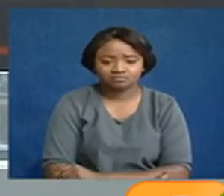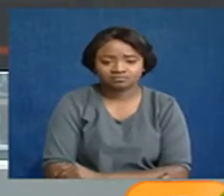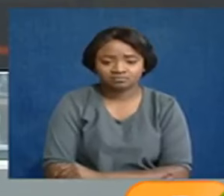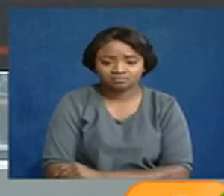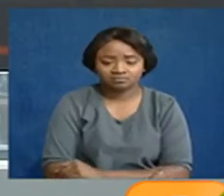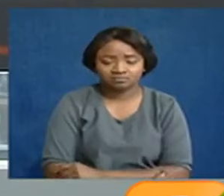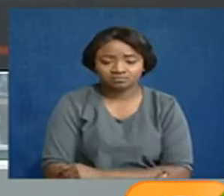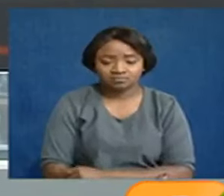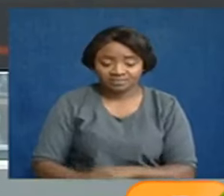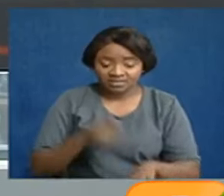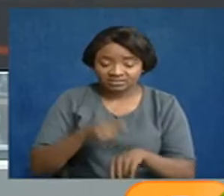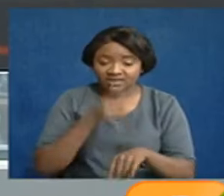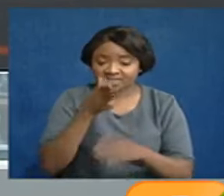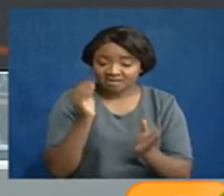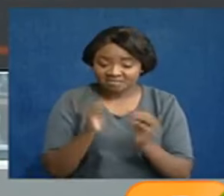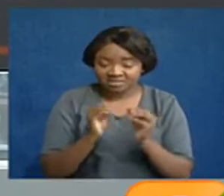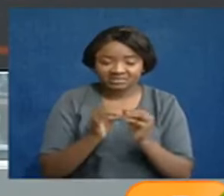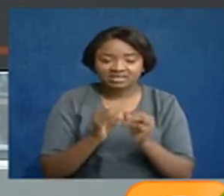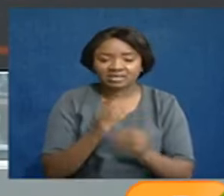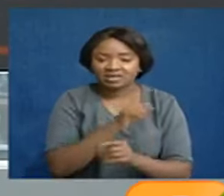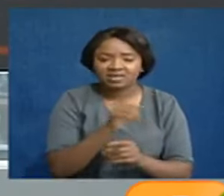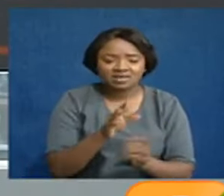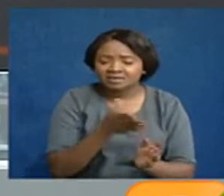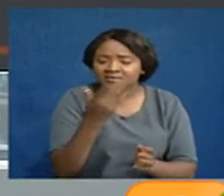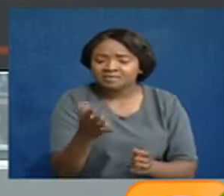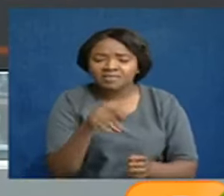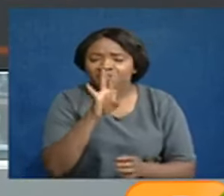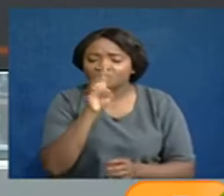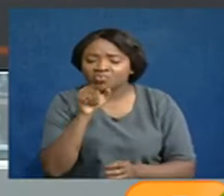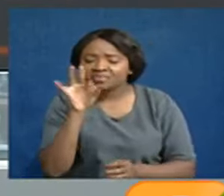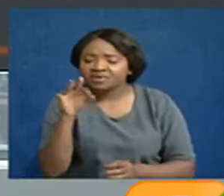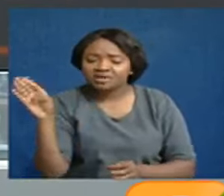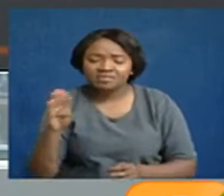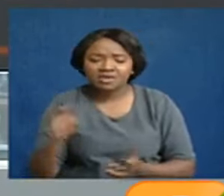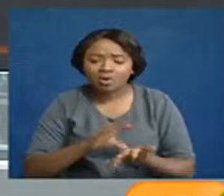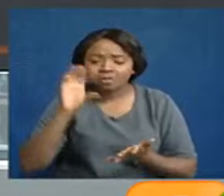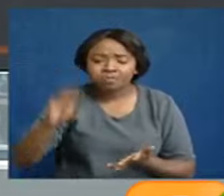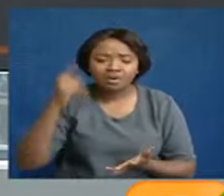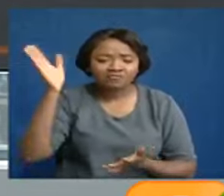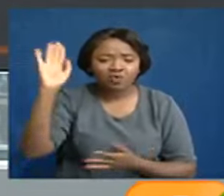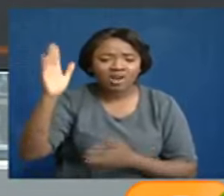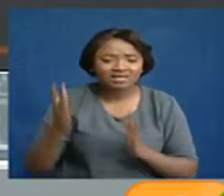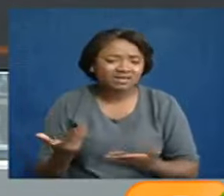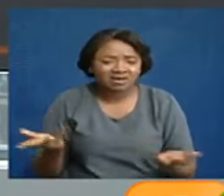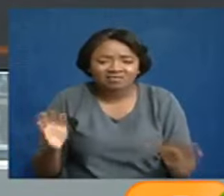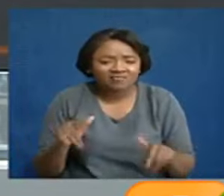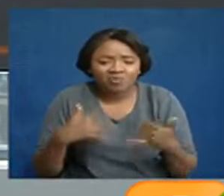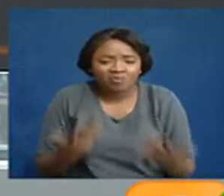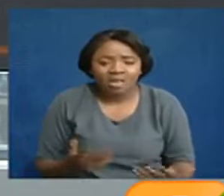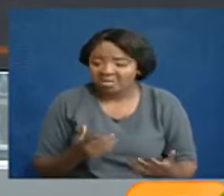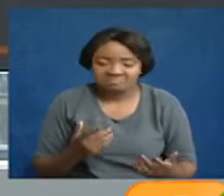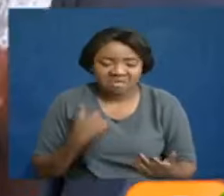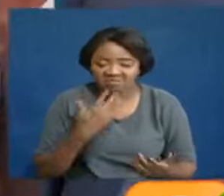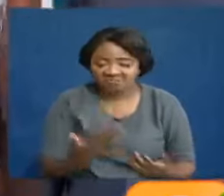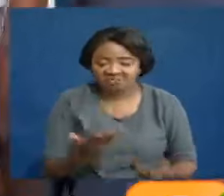present crucial documents showing the government's 4.3 billion shilling offer to lecturers. Emmanuel Toh reports.